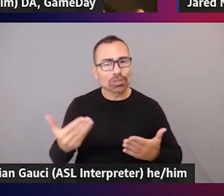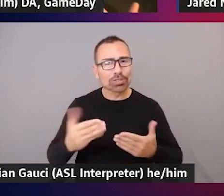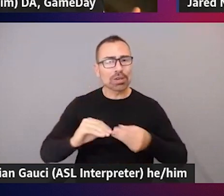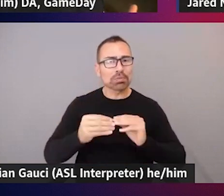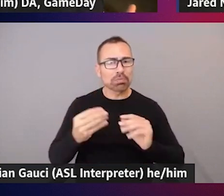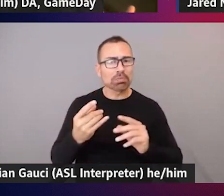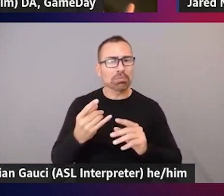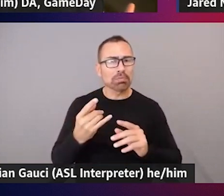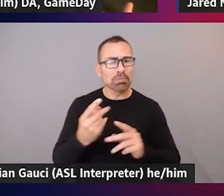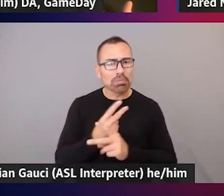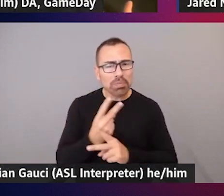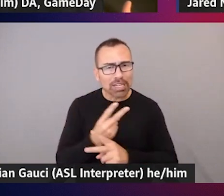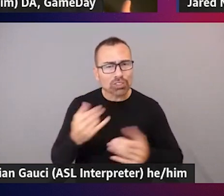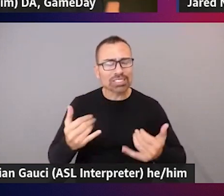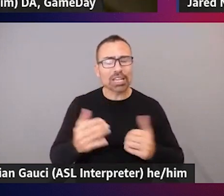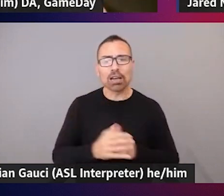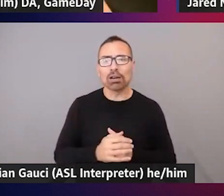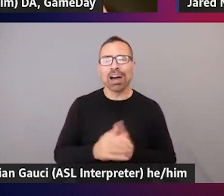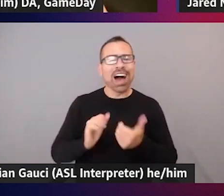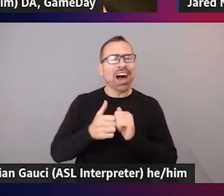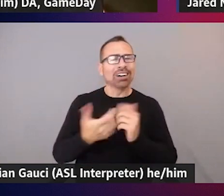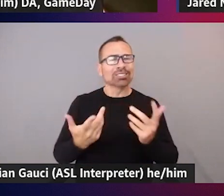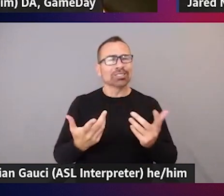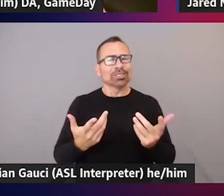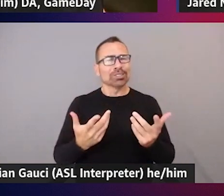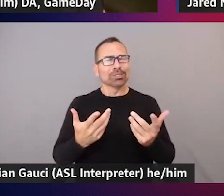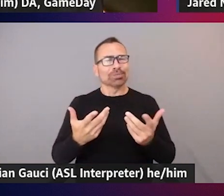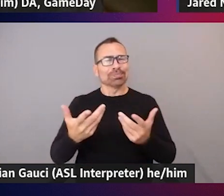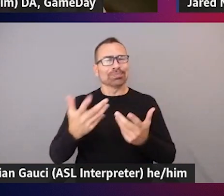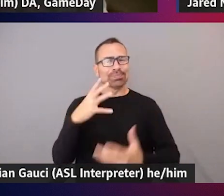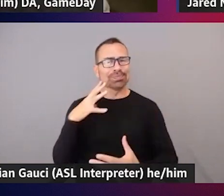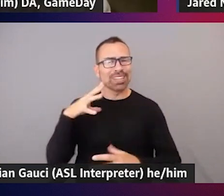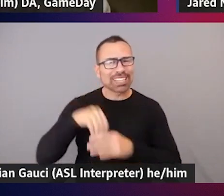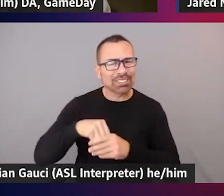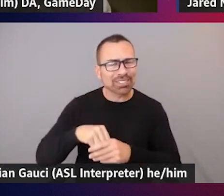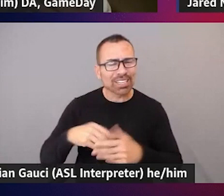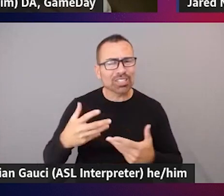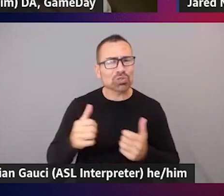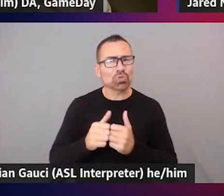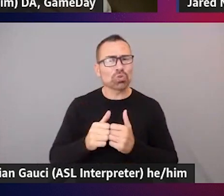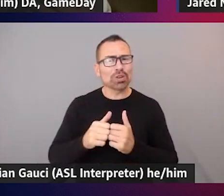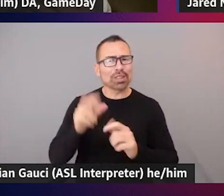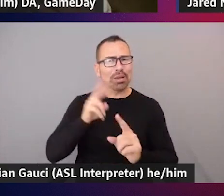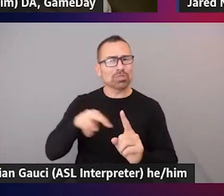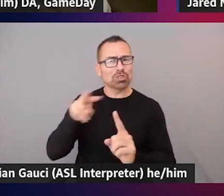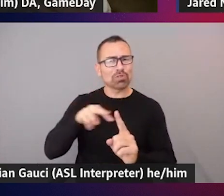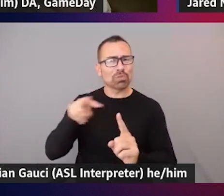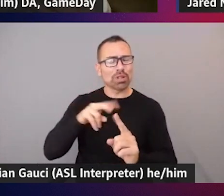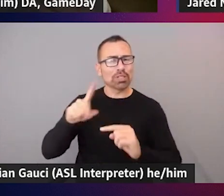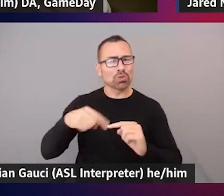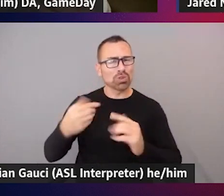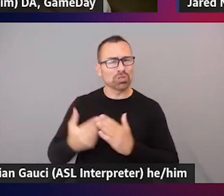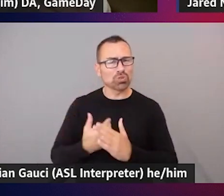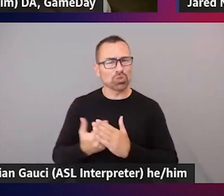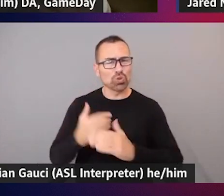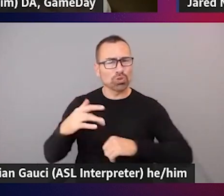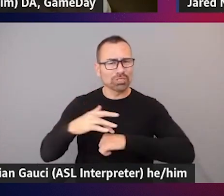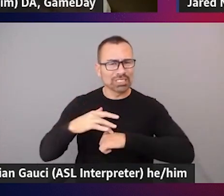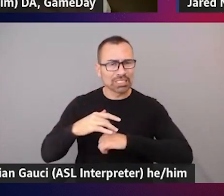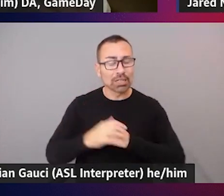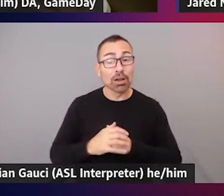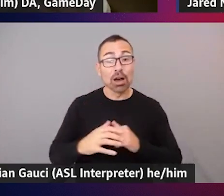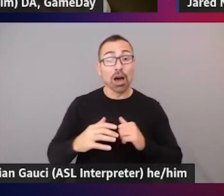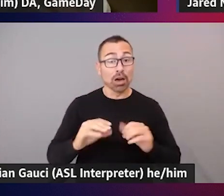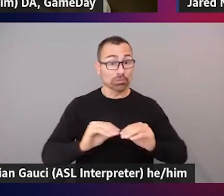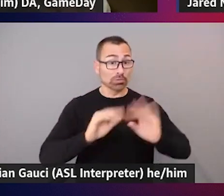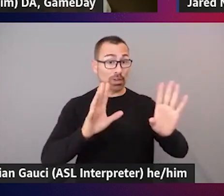engage observability when you're just getting started, right? And then, obviously there's tools like this to help once